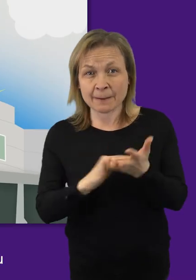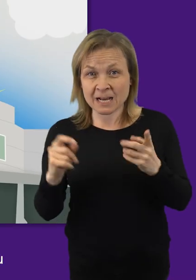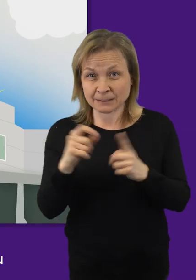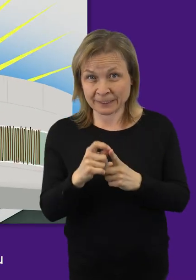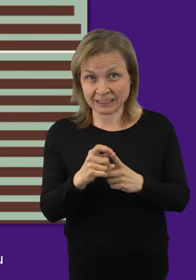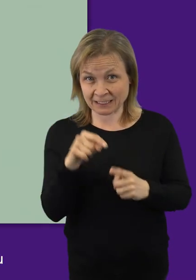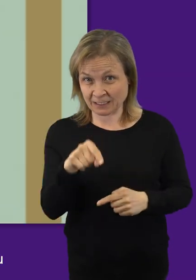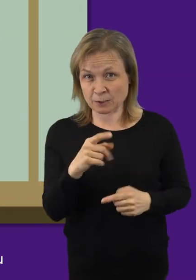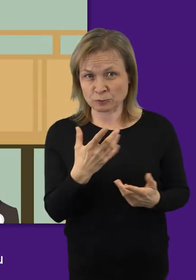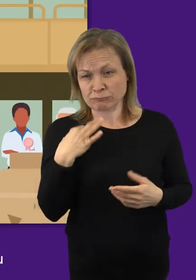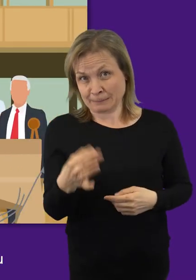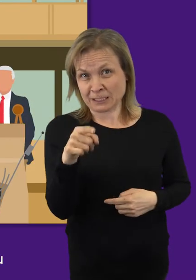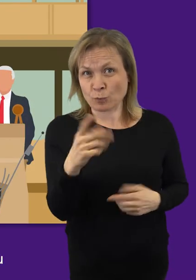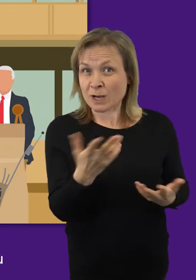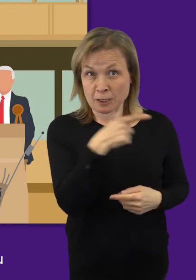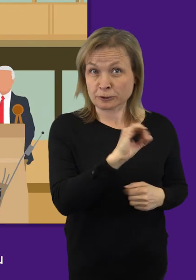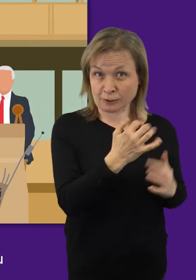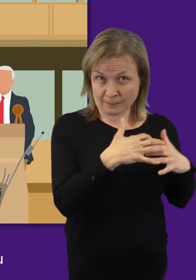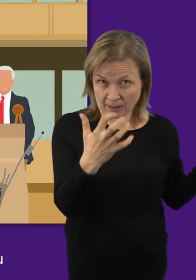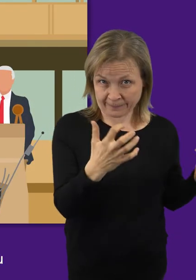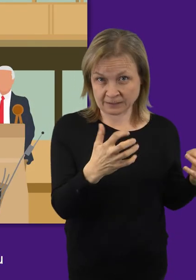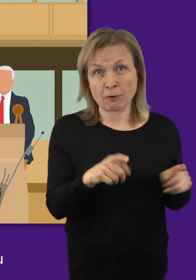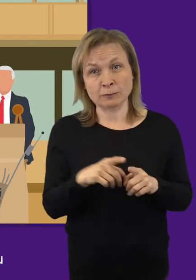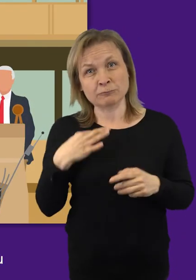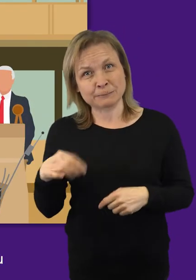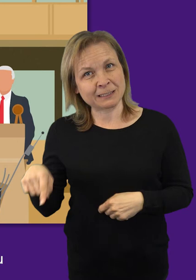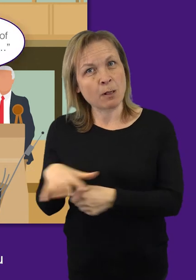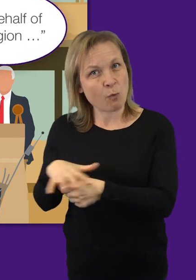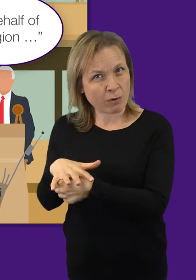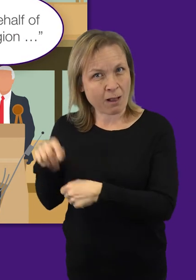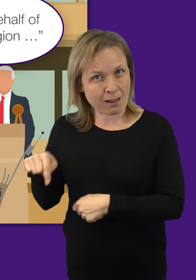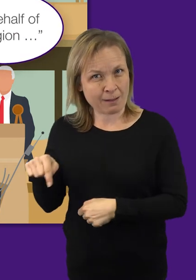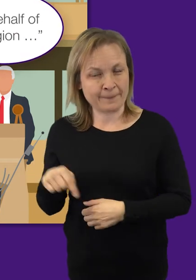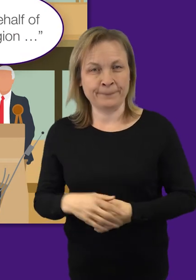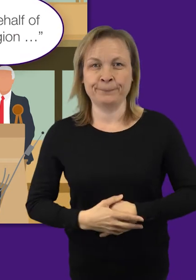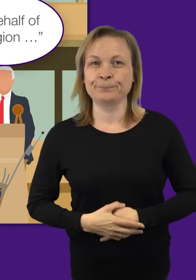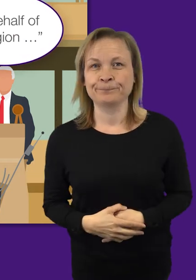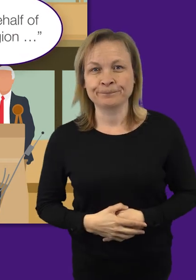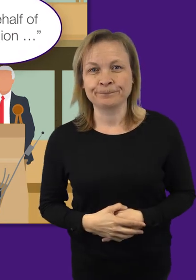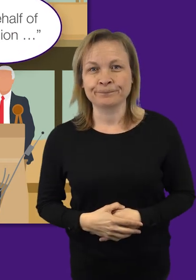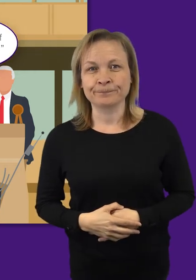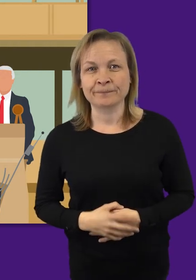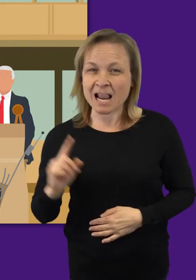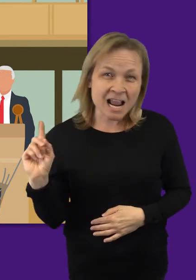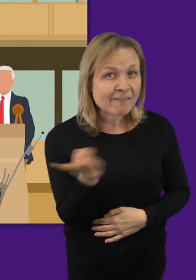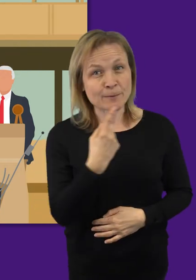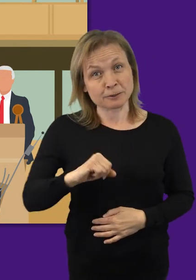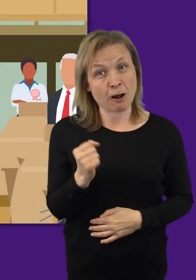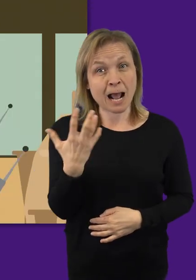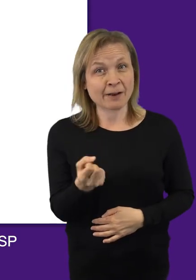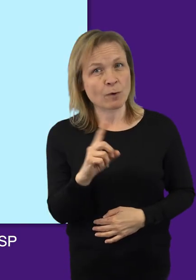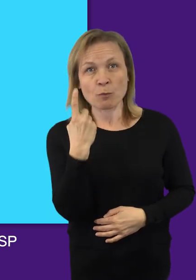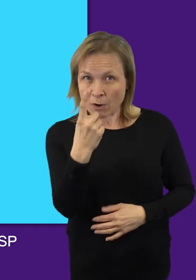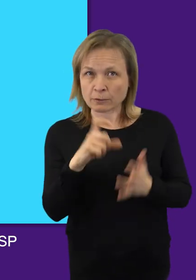You will be voting to elect members of the Scottish Parliament, MSPs, to represent you in the Scottish Parliament and work for you in their